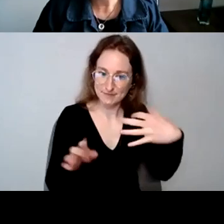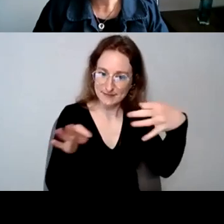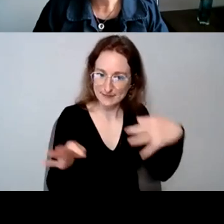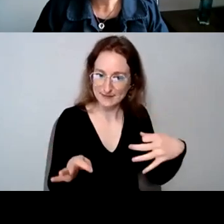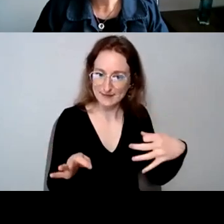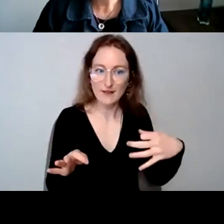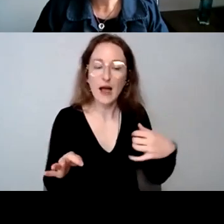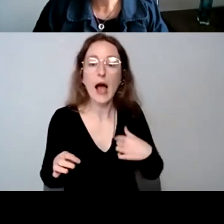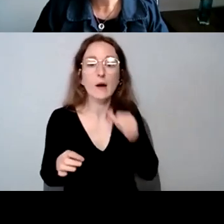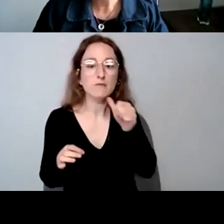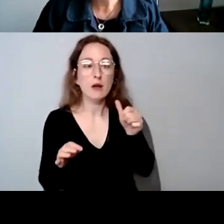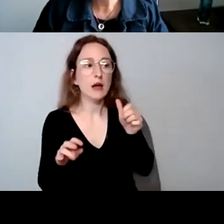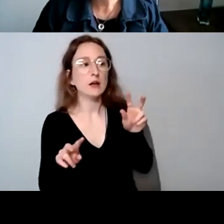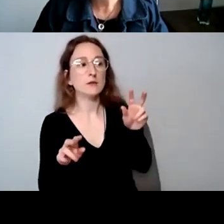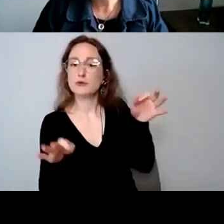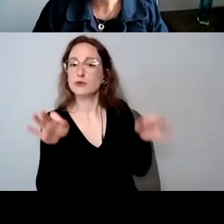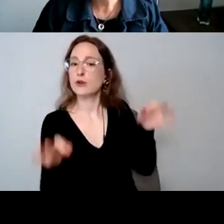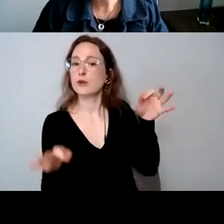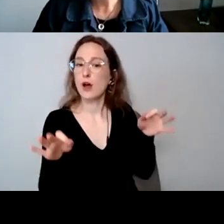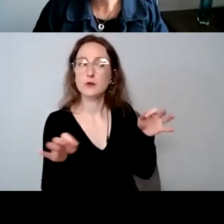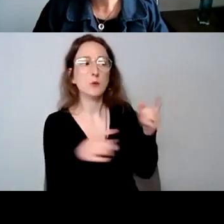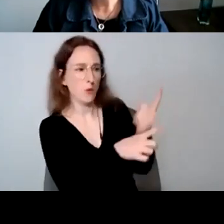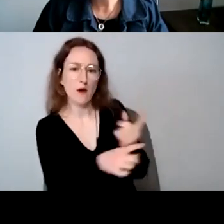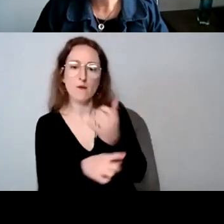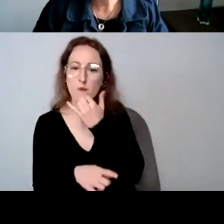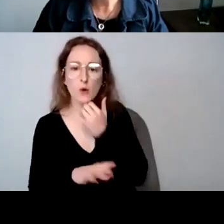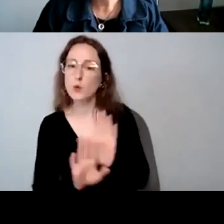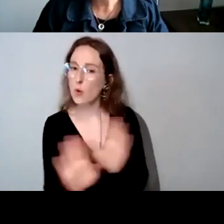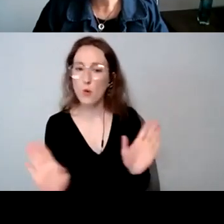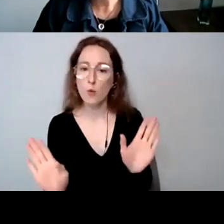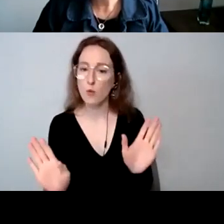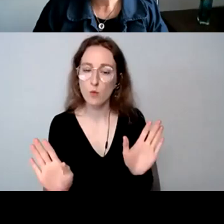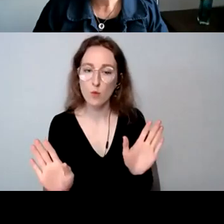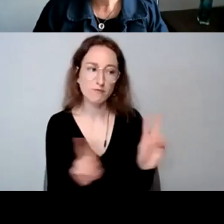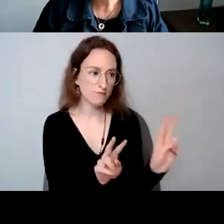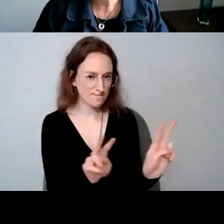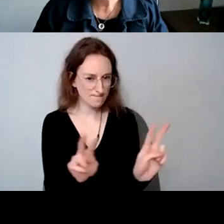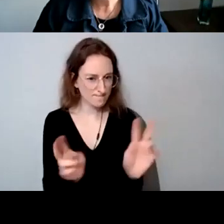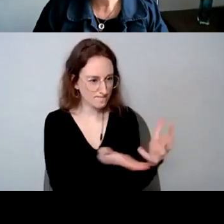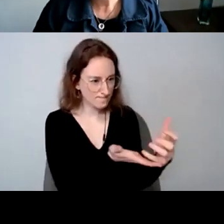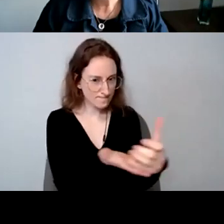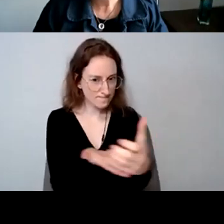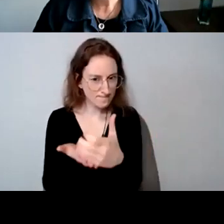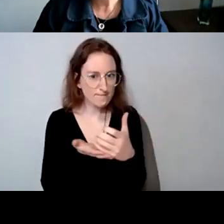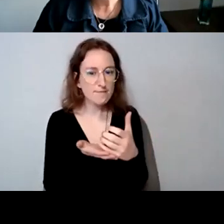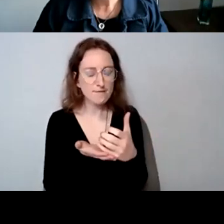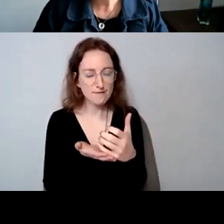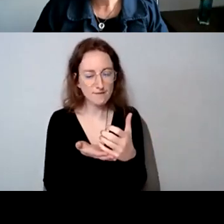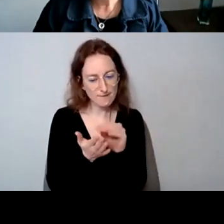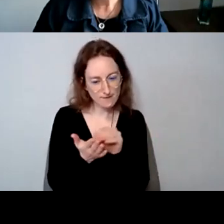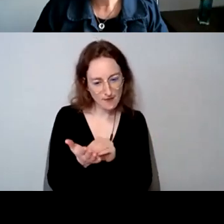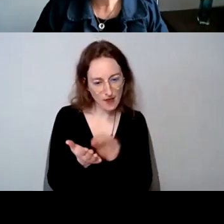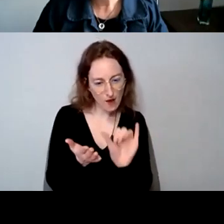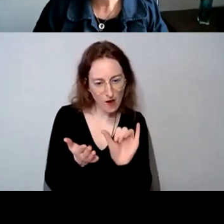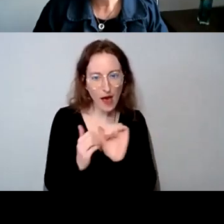one is the incorrect one. To me, I treat them fairly equally because they all have material consequences. Depending on